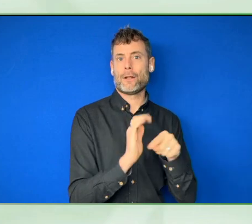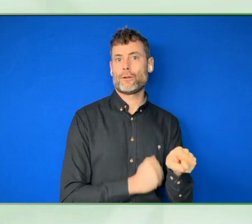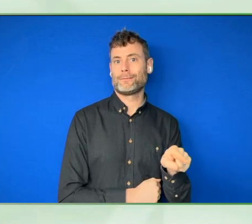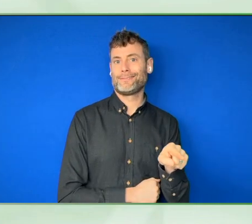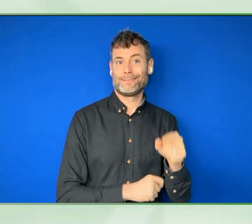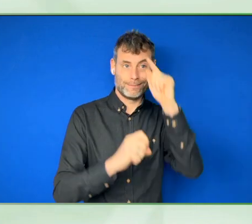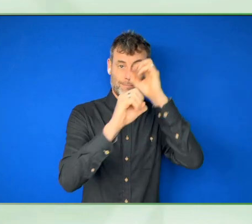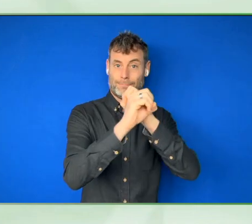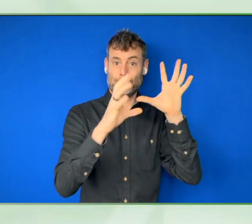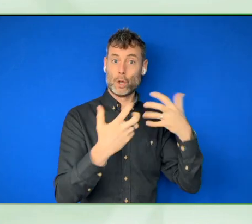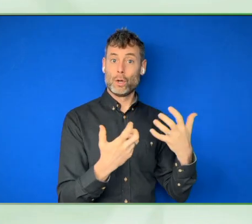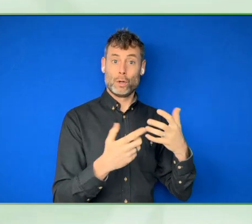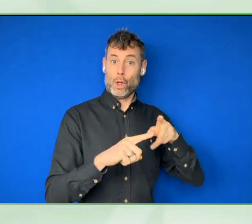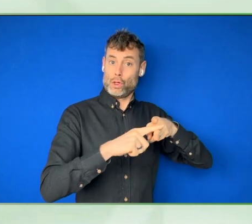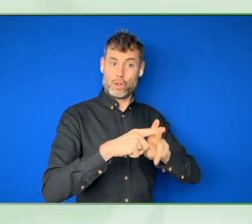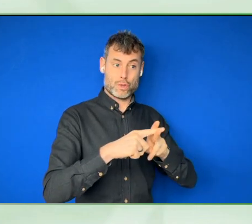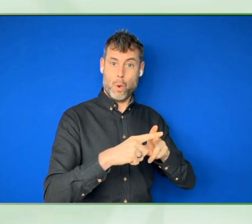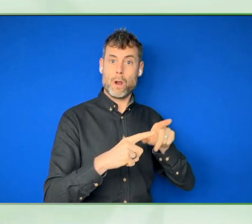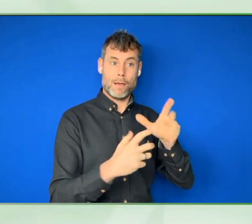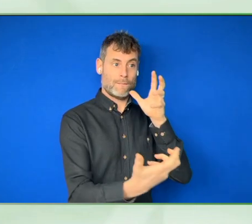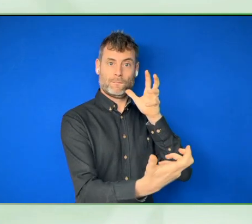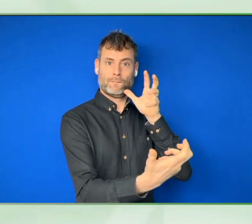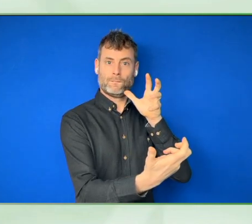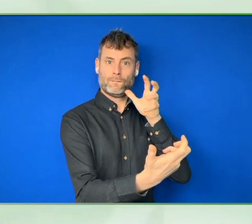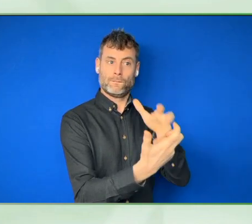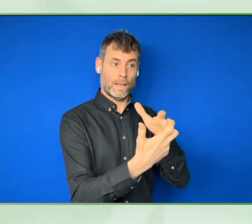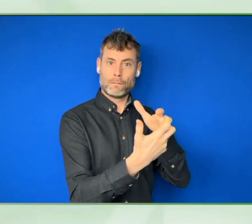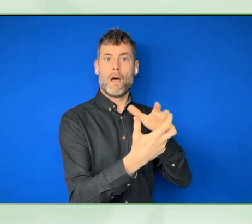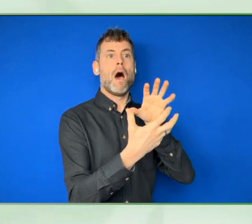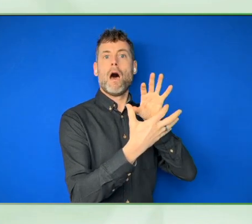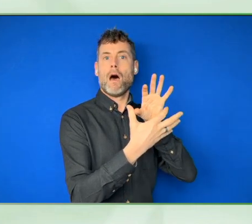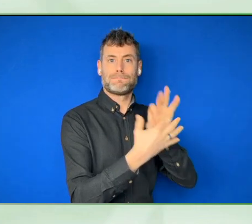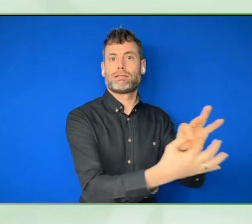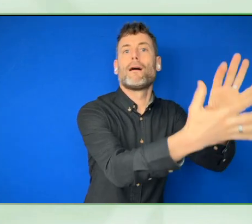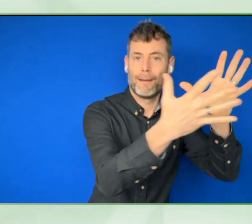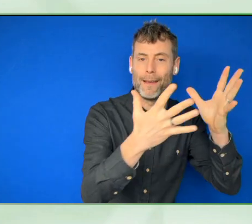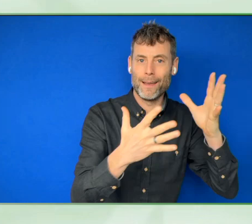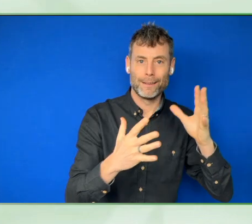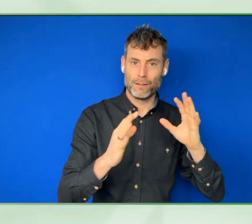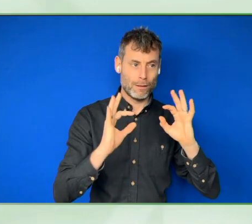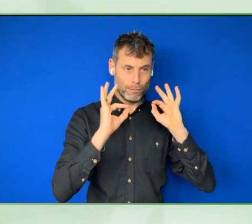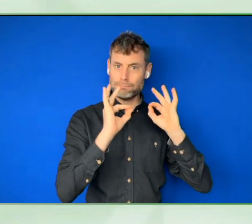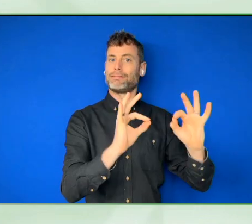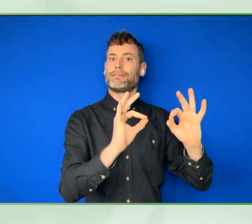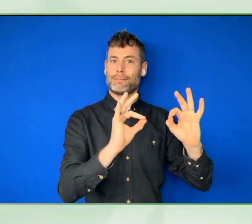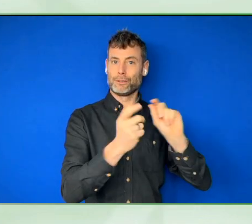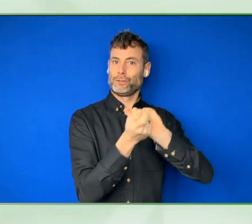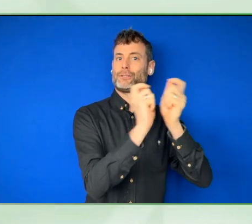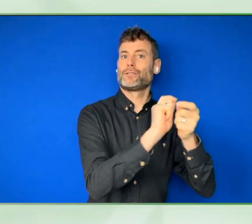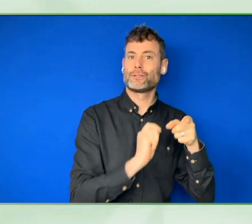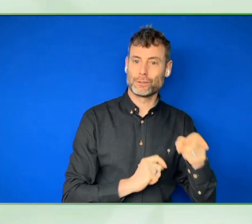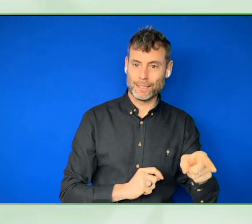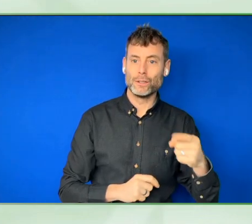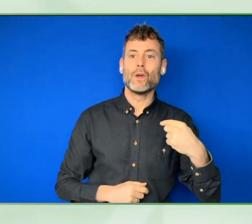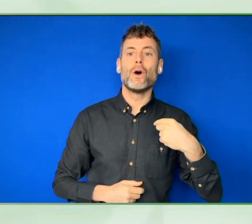inappropriate. And so what we want to do in the Zero Project, in the is to make sure to hold space